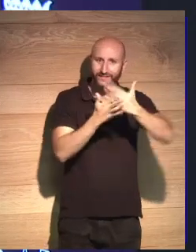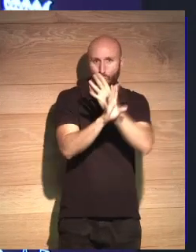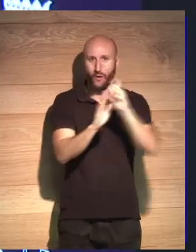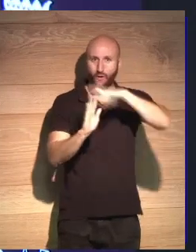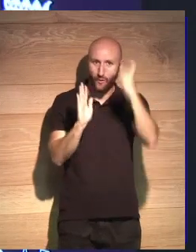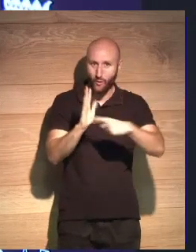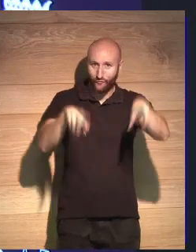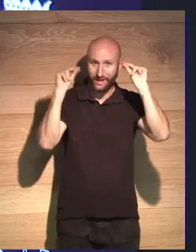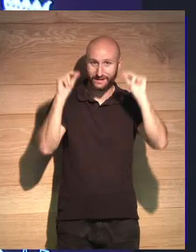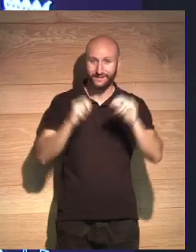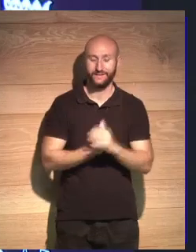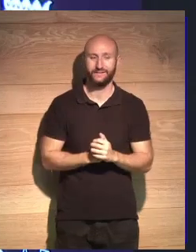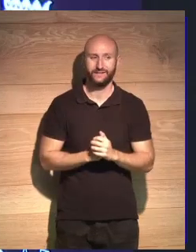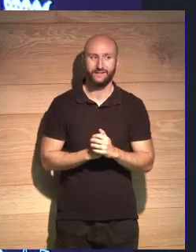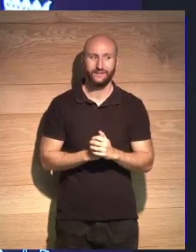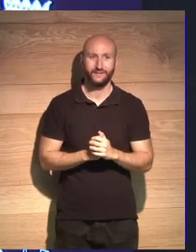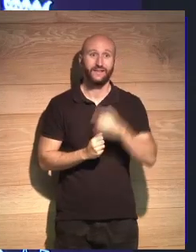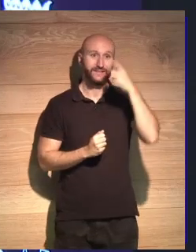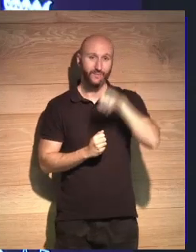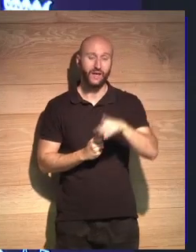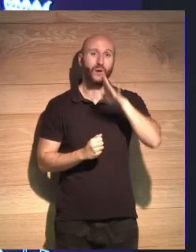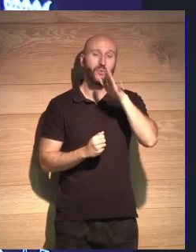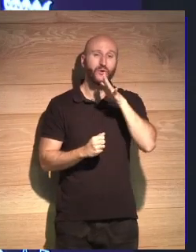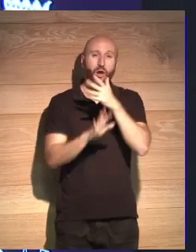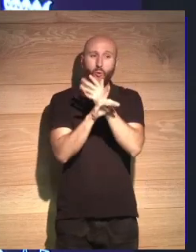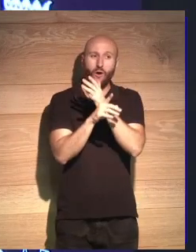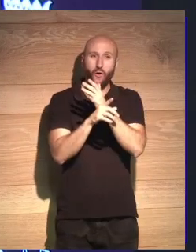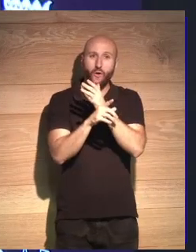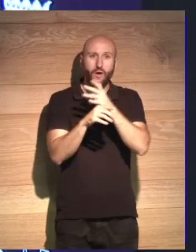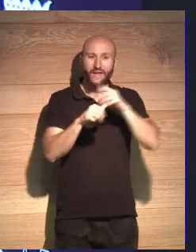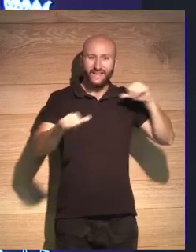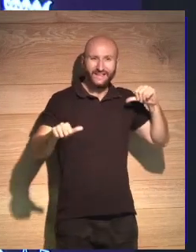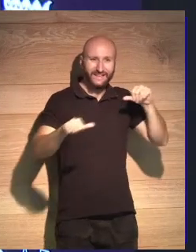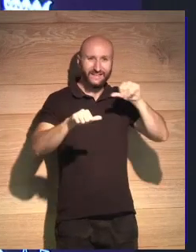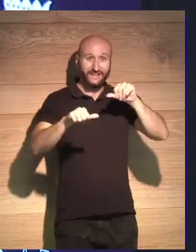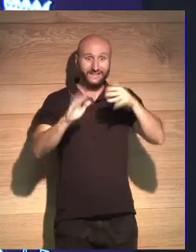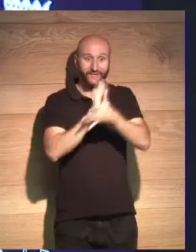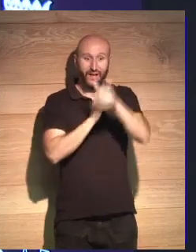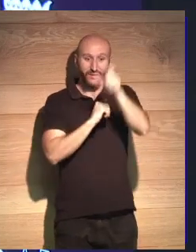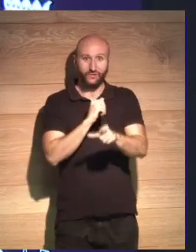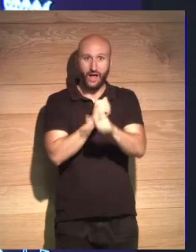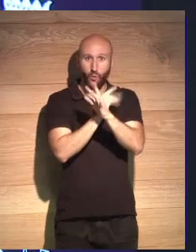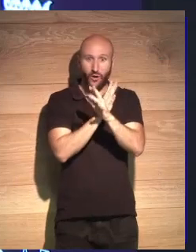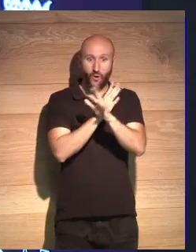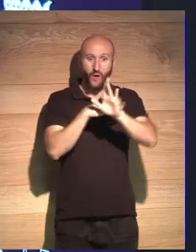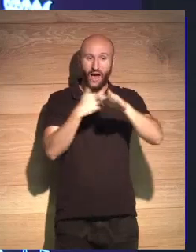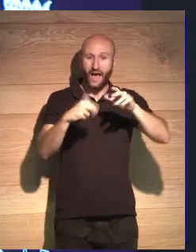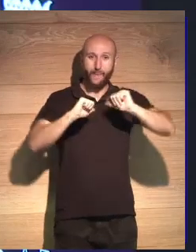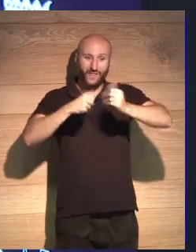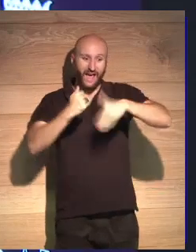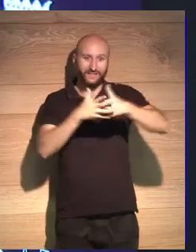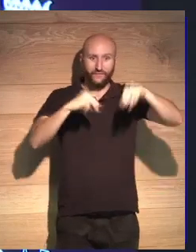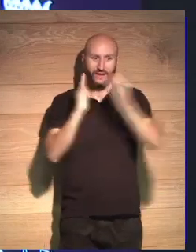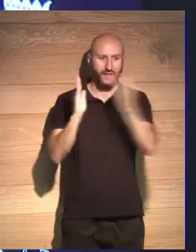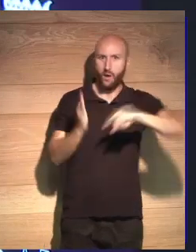the game. And then there's the phenomenon of the speed runners, which is people that are very